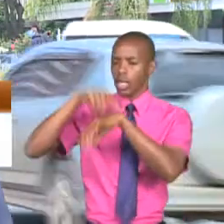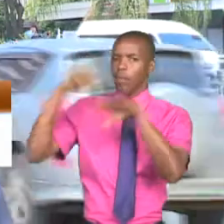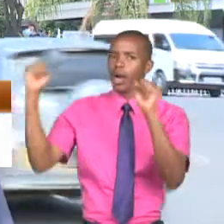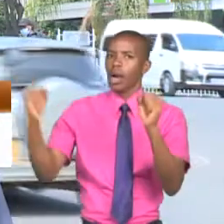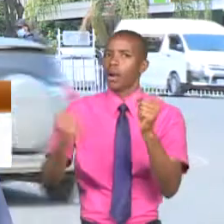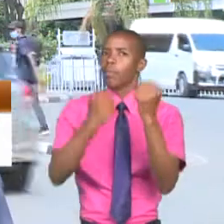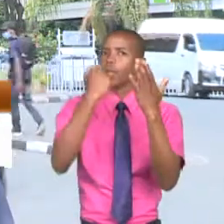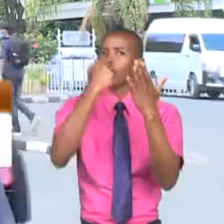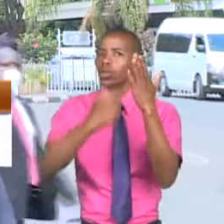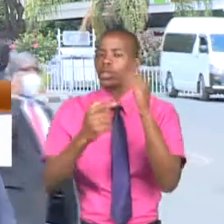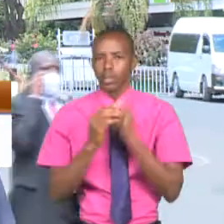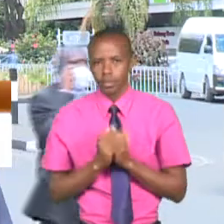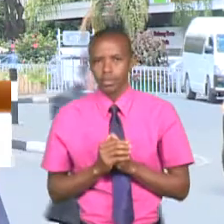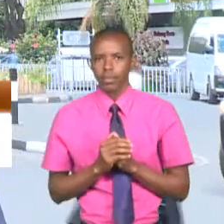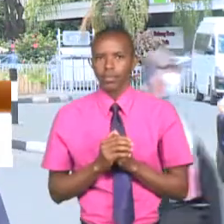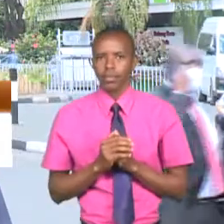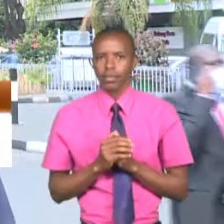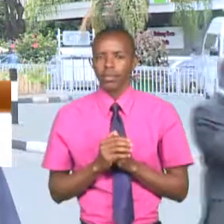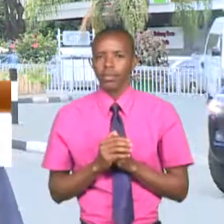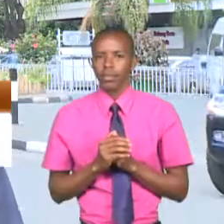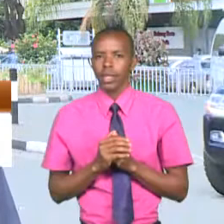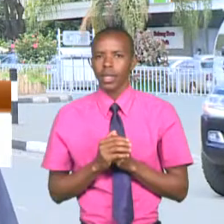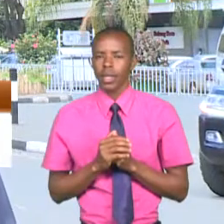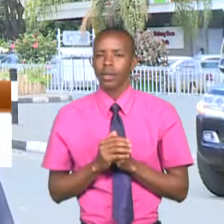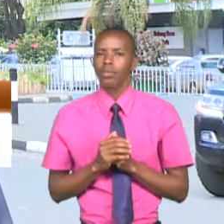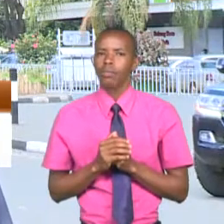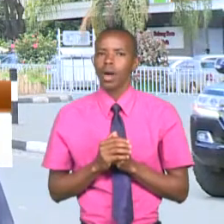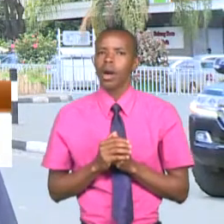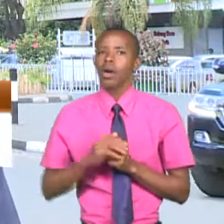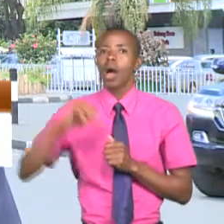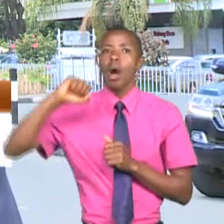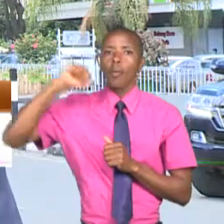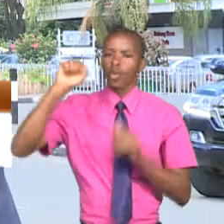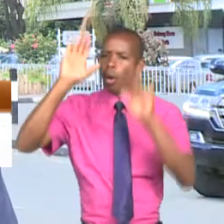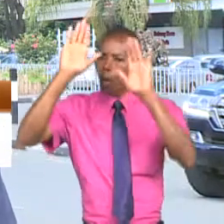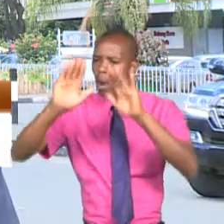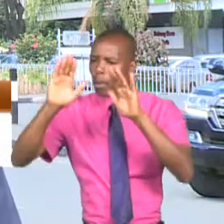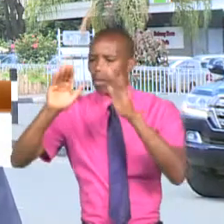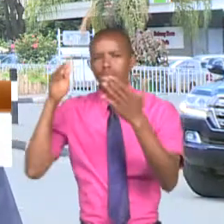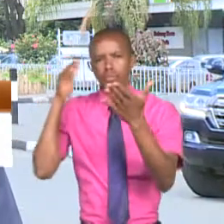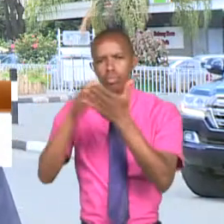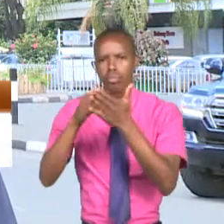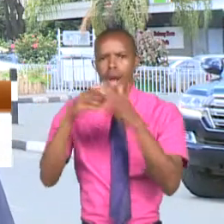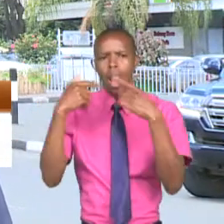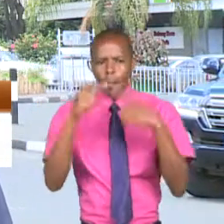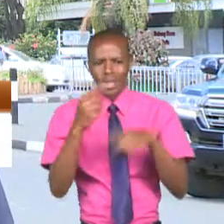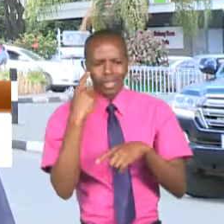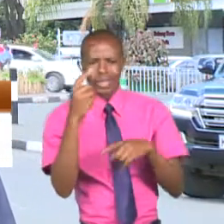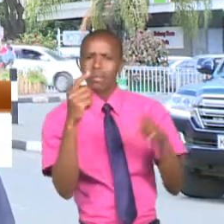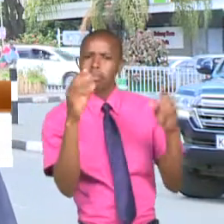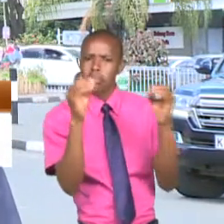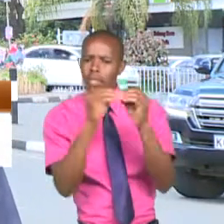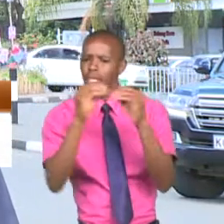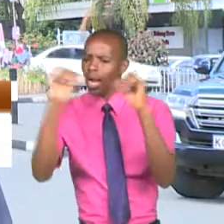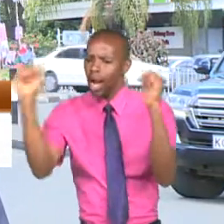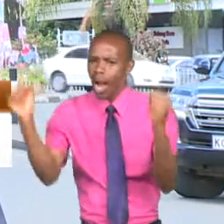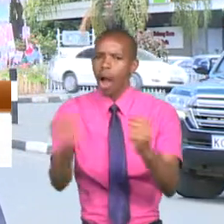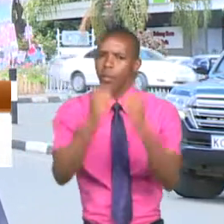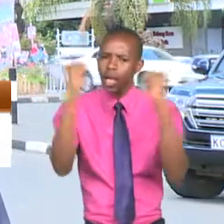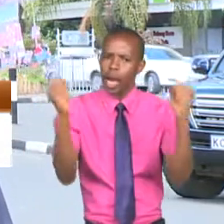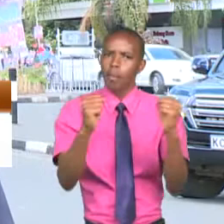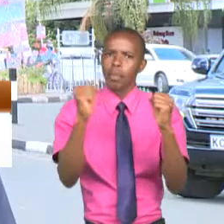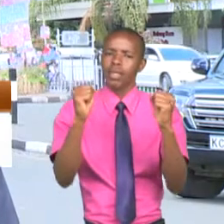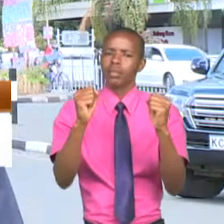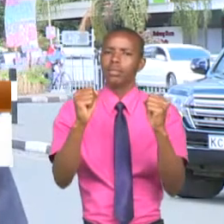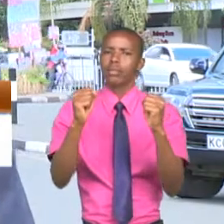that the rallies were suspended, but you could still find gatherings, huge gatherings organized